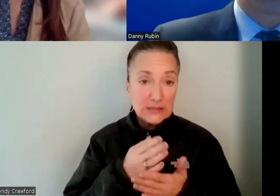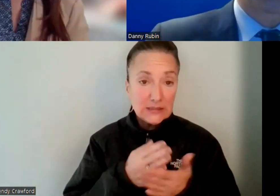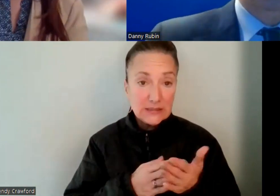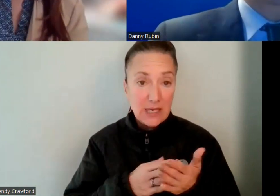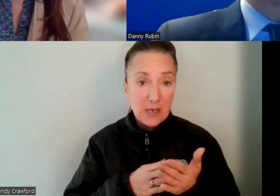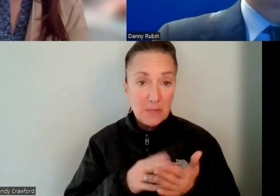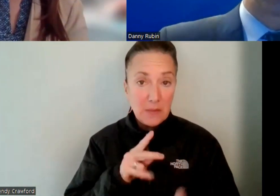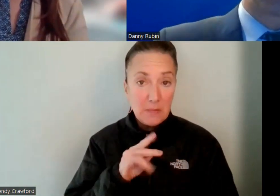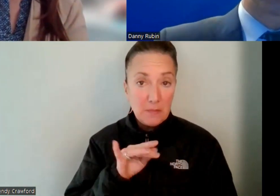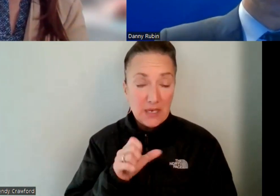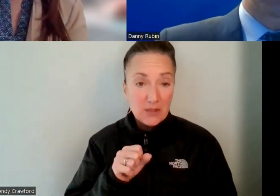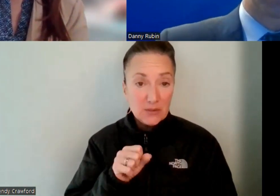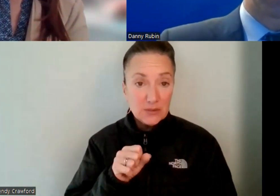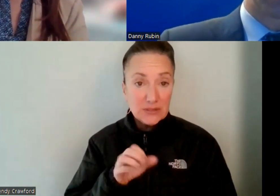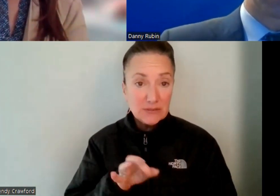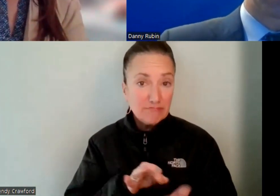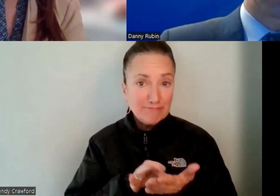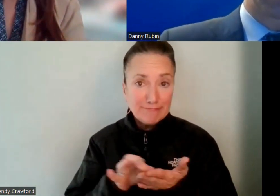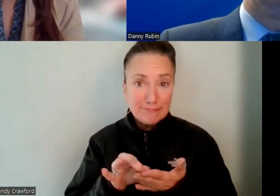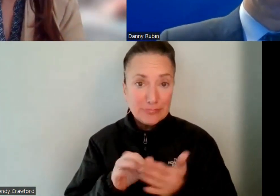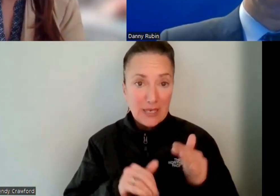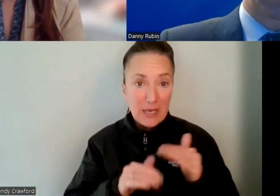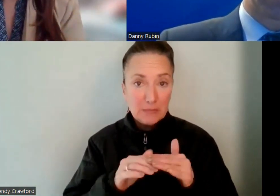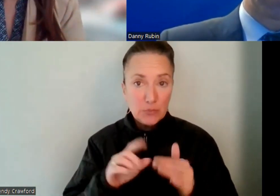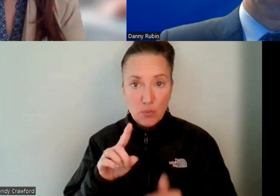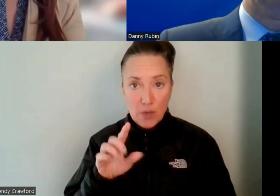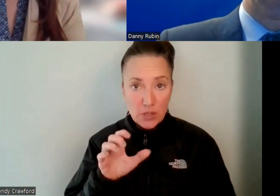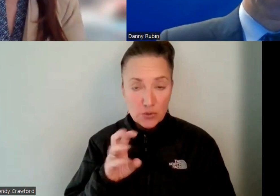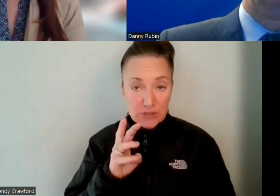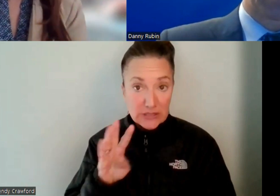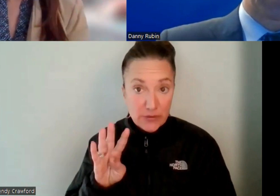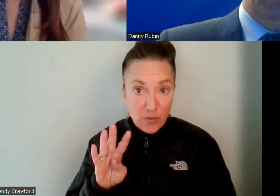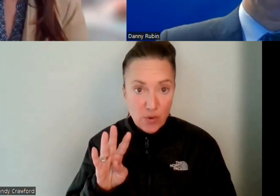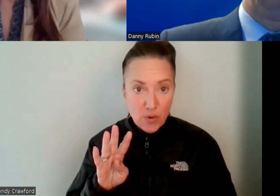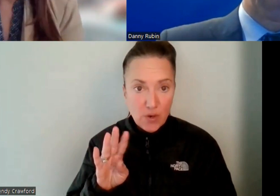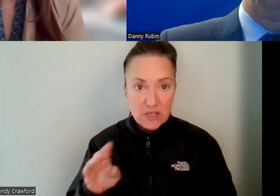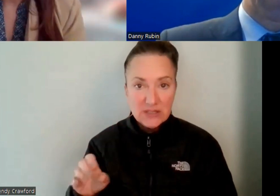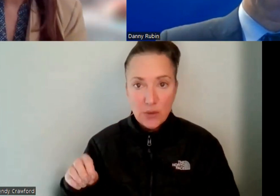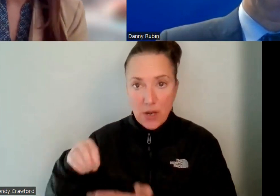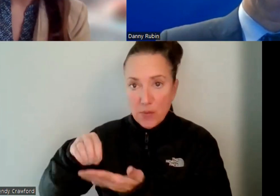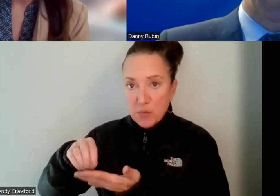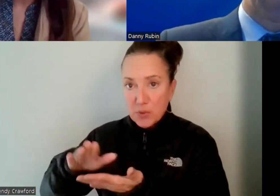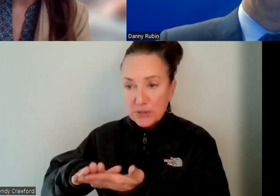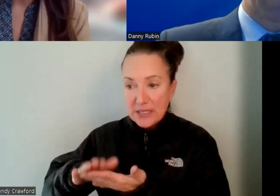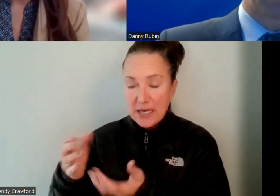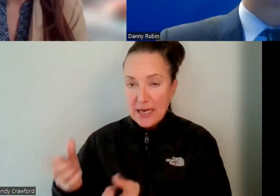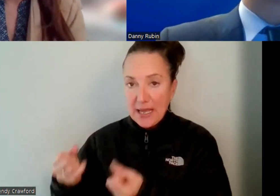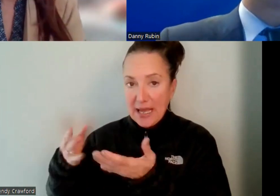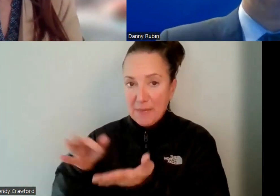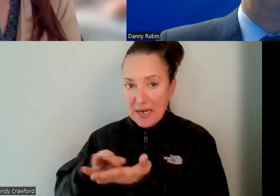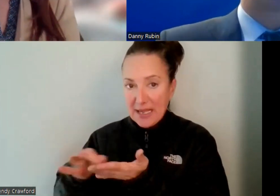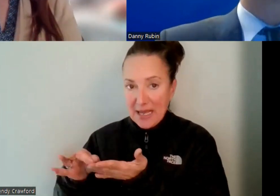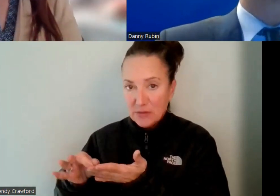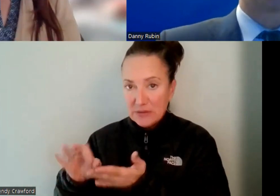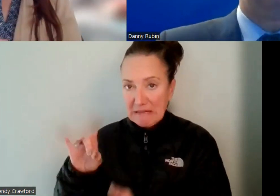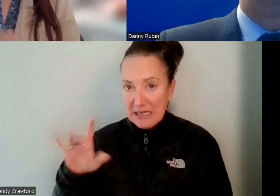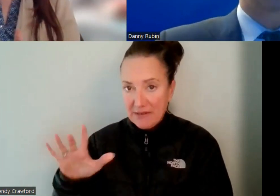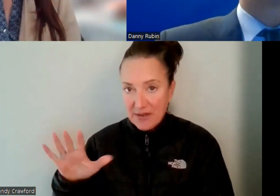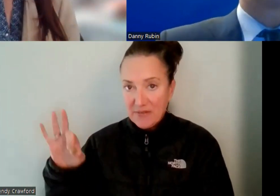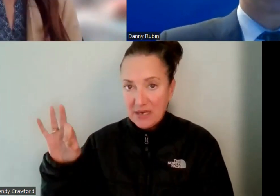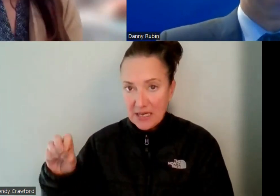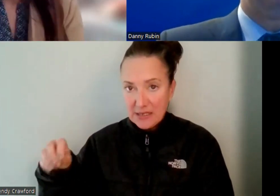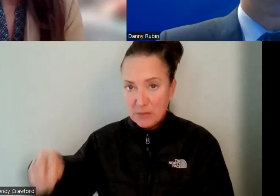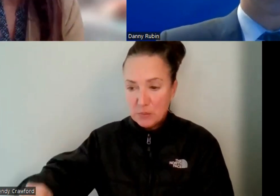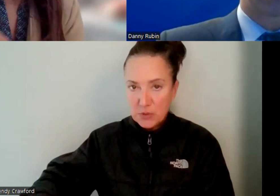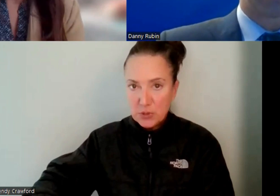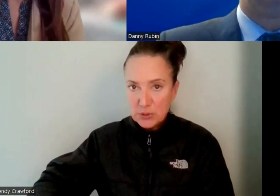80 and then leave, give whatever the patient needs, and come back and then count 85, 90, like that. So I would recommend you